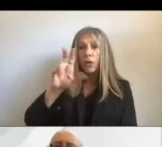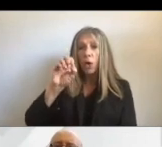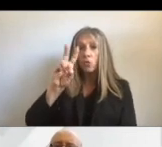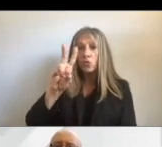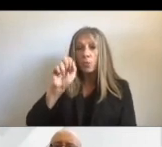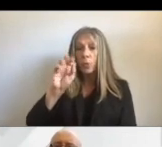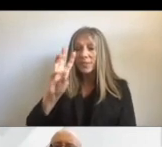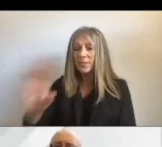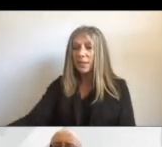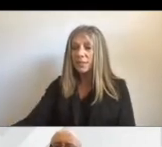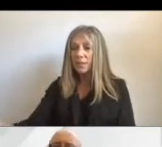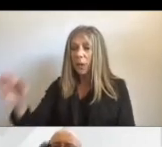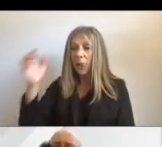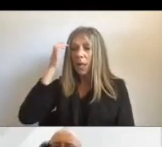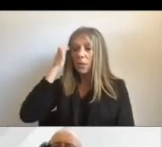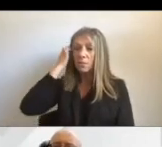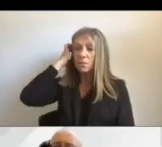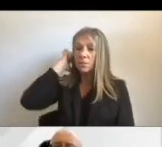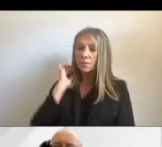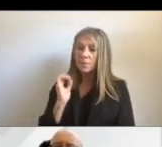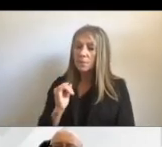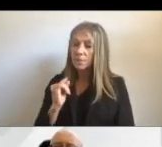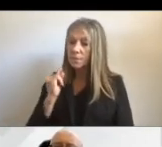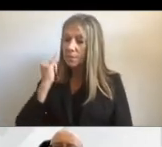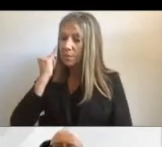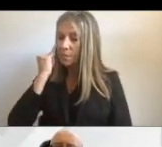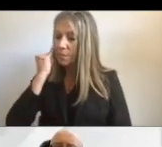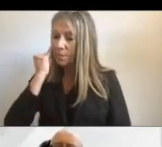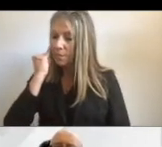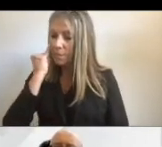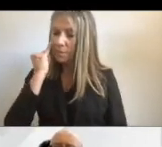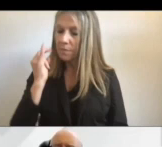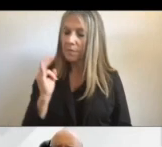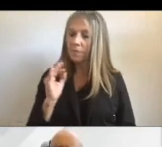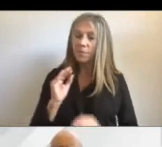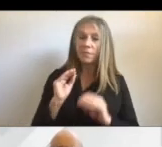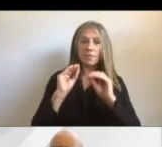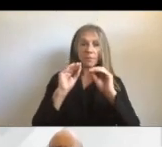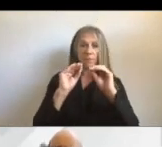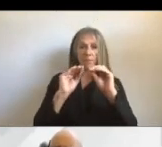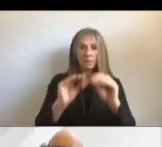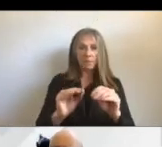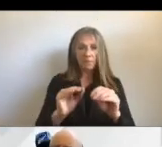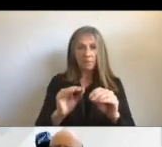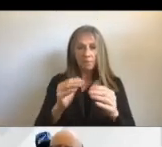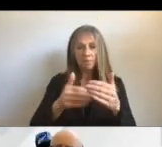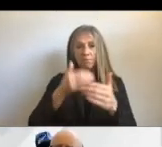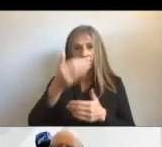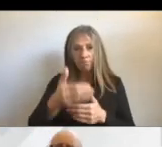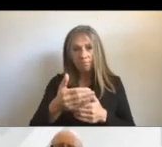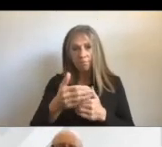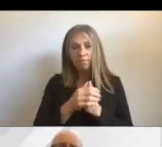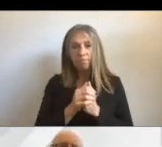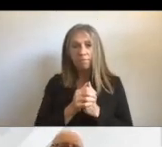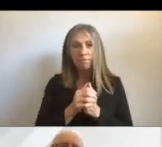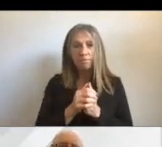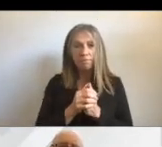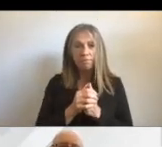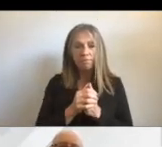don't require somebody who has a vision impairment to try to figure out how the controls are operated. If you